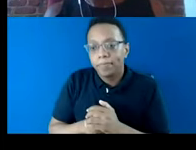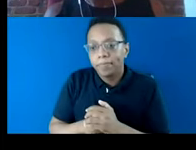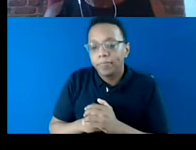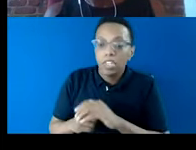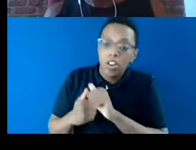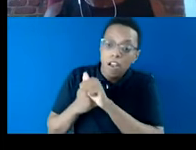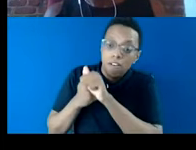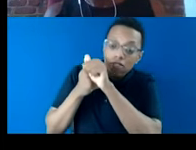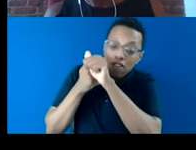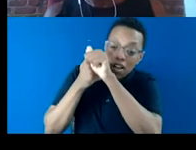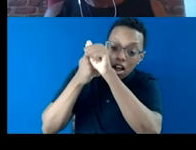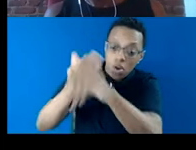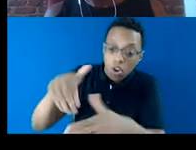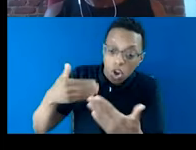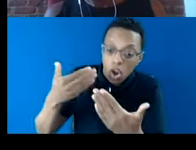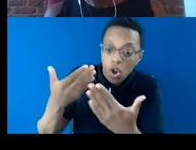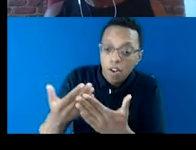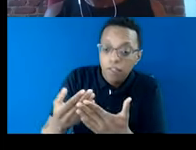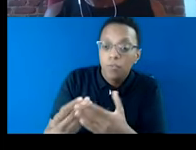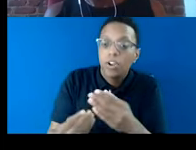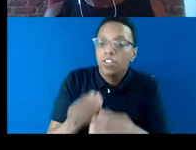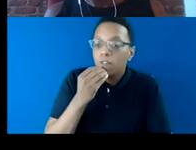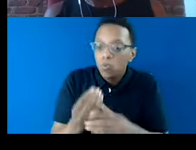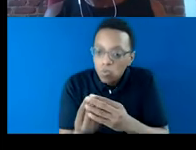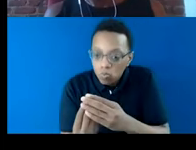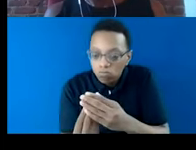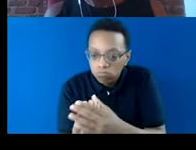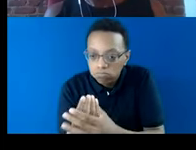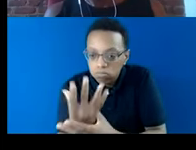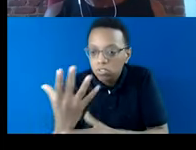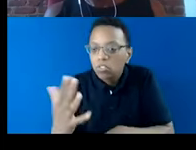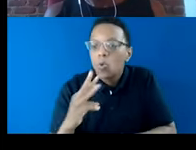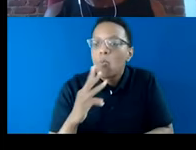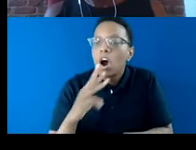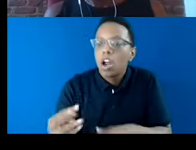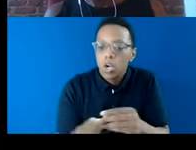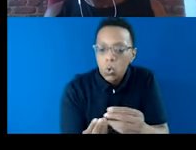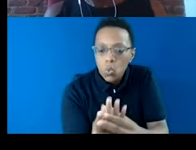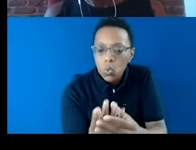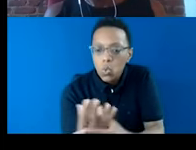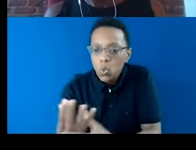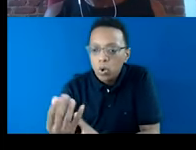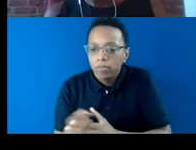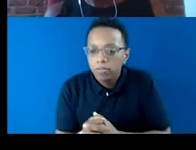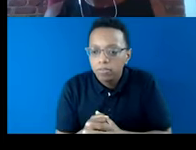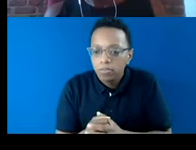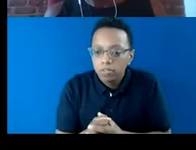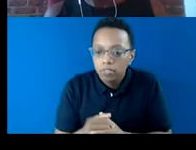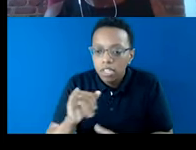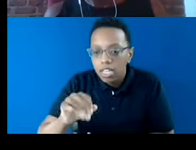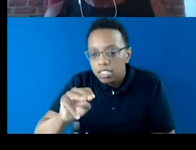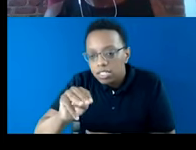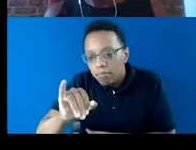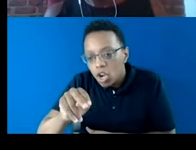arrive at the place where the food grows upon the water. And that food that grows upon the water is manomen, or wild